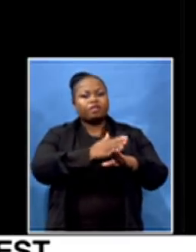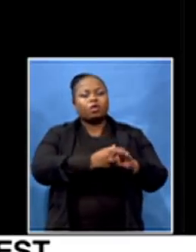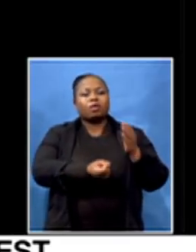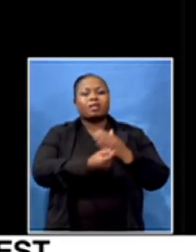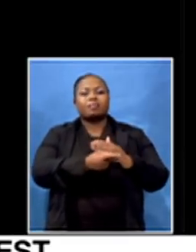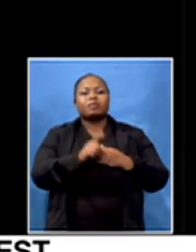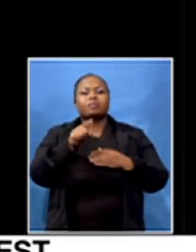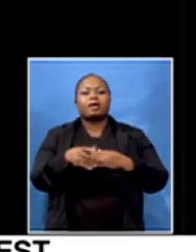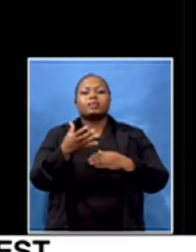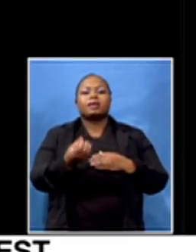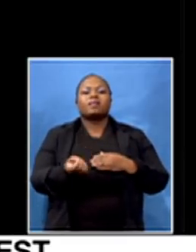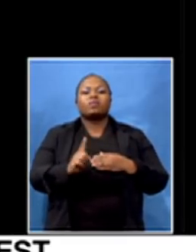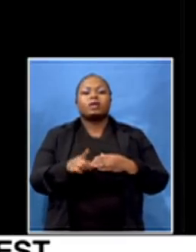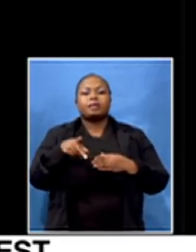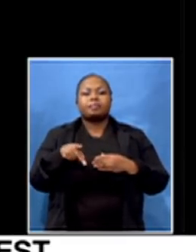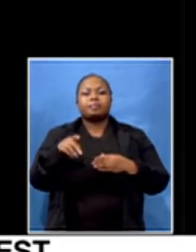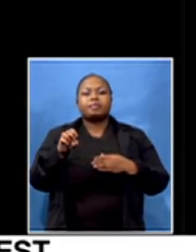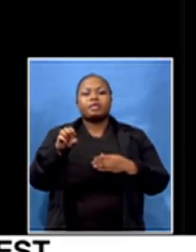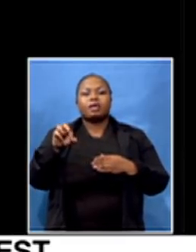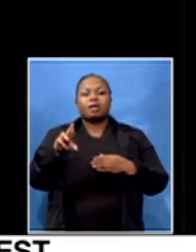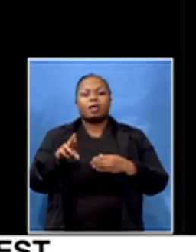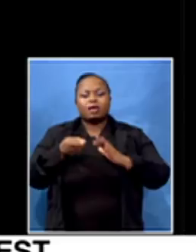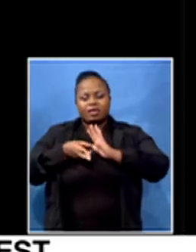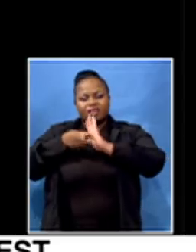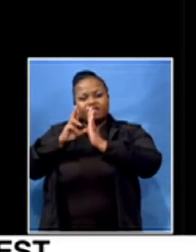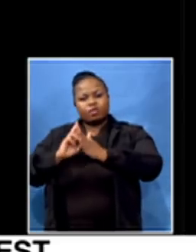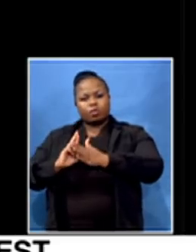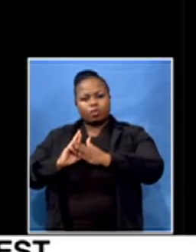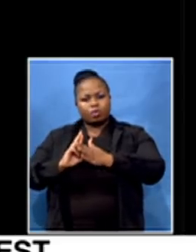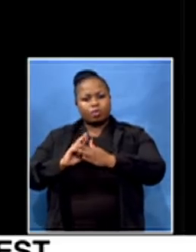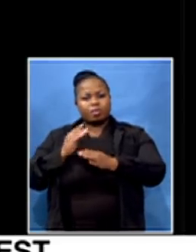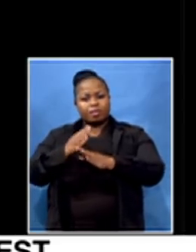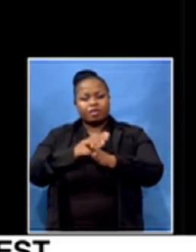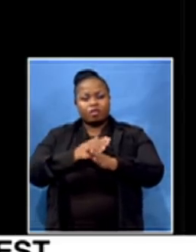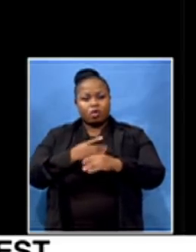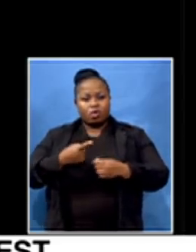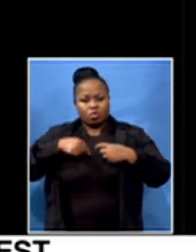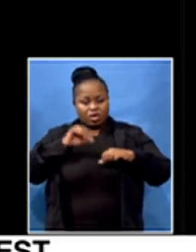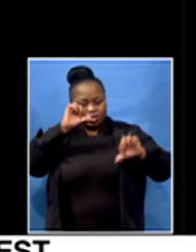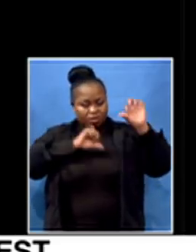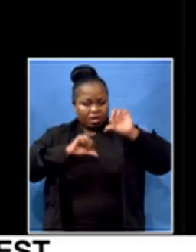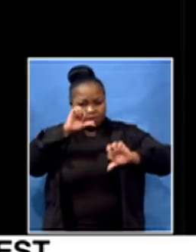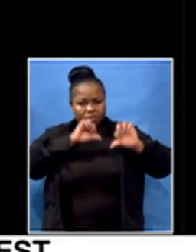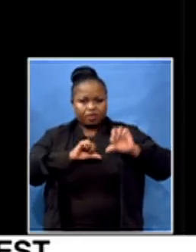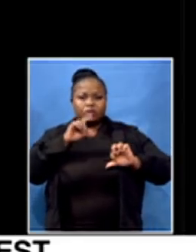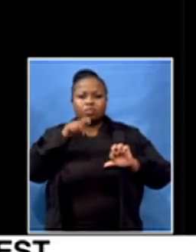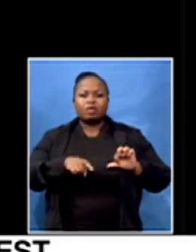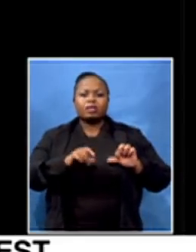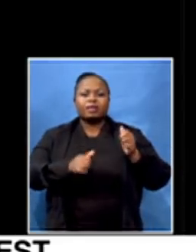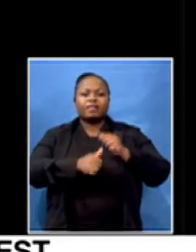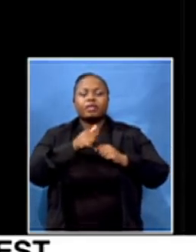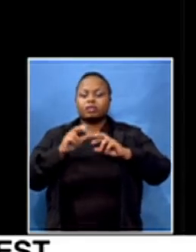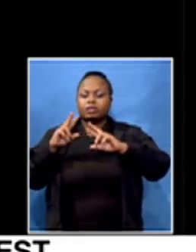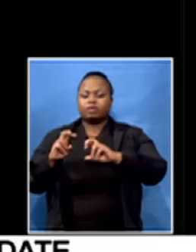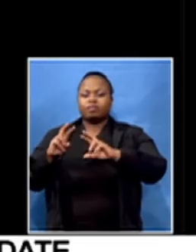So in other case, how it works is, for science to be scientific, you need to have an